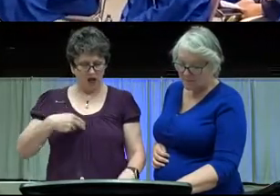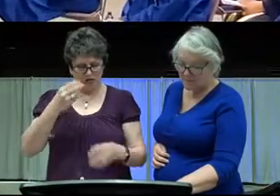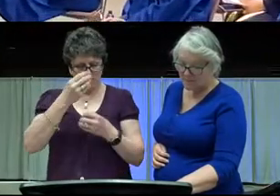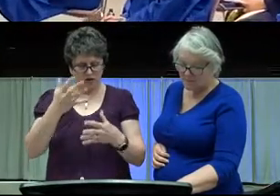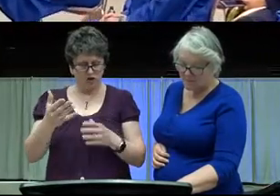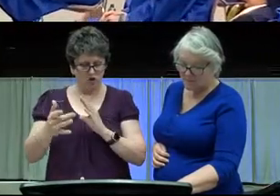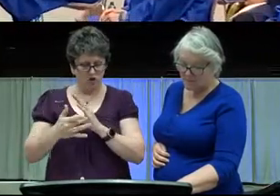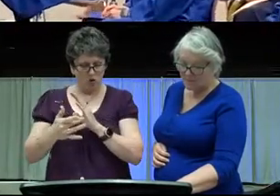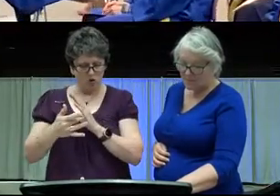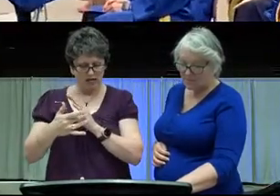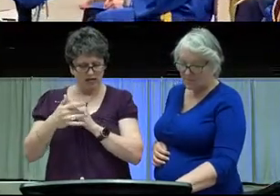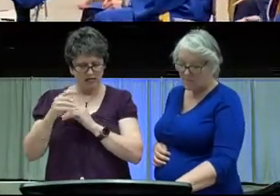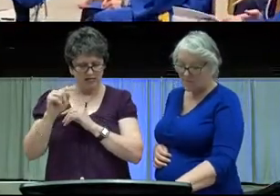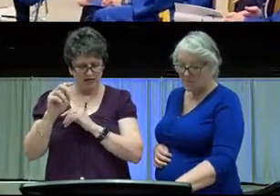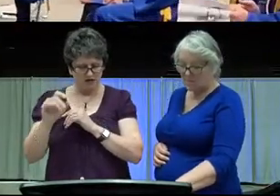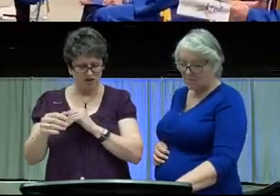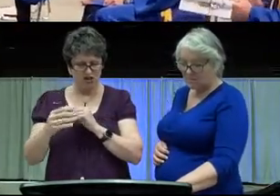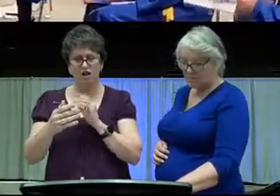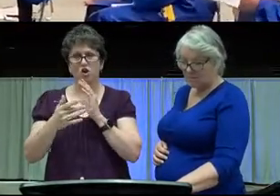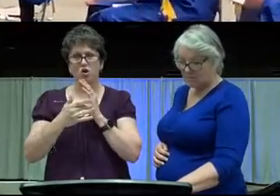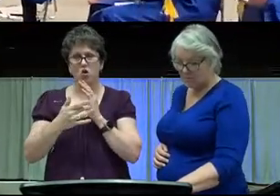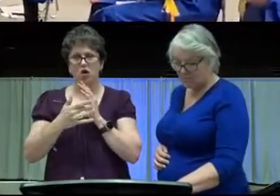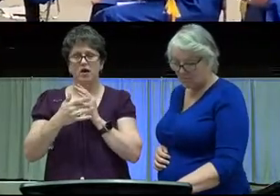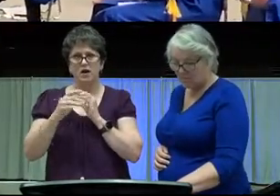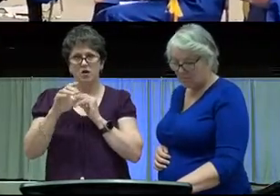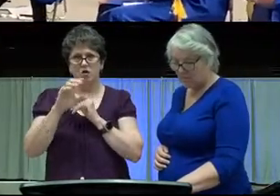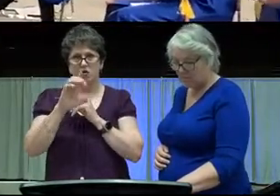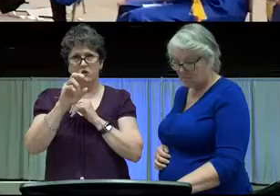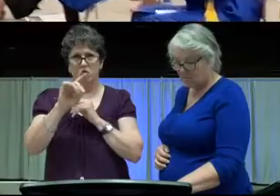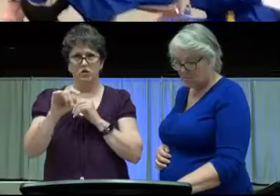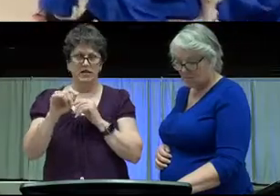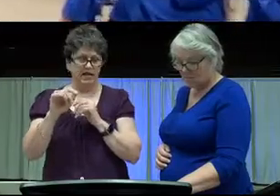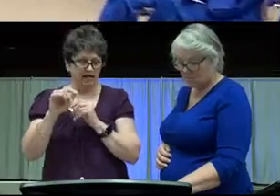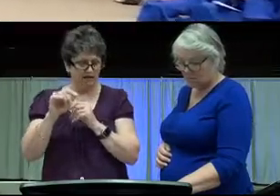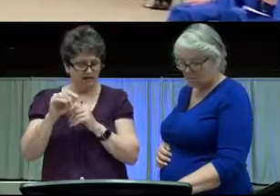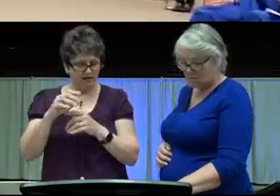Information Coding Specialist, also Honors.